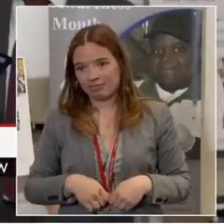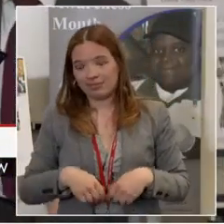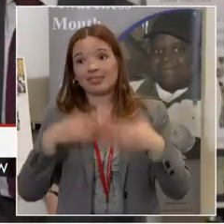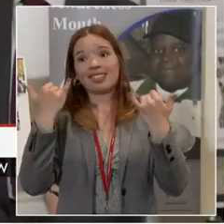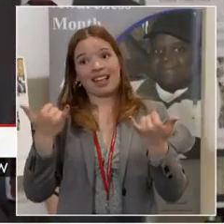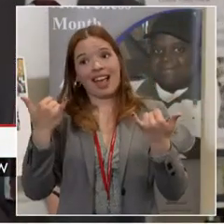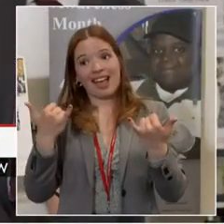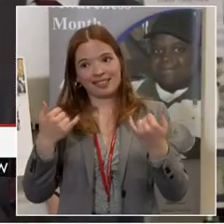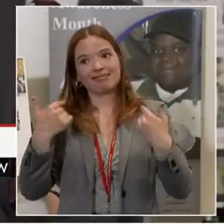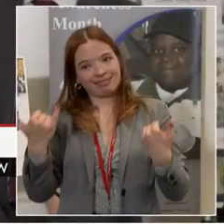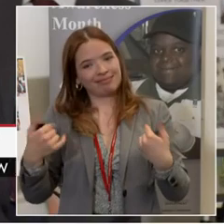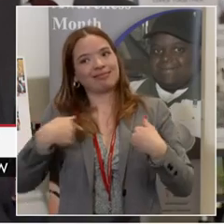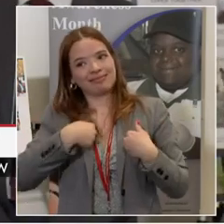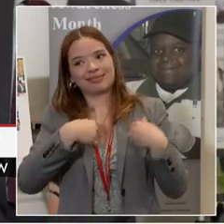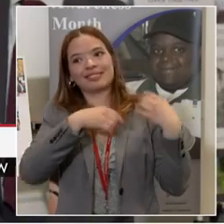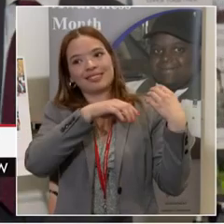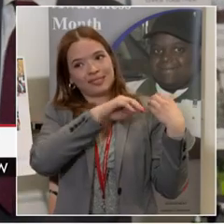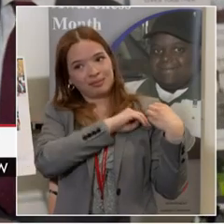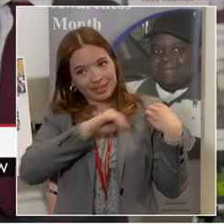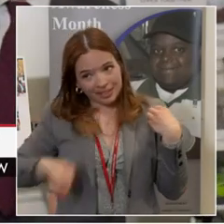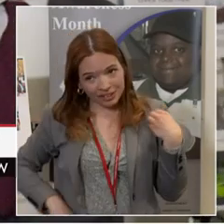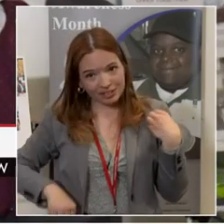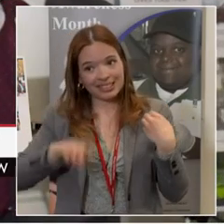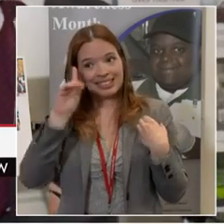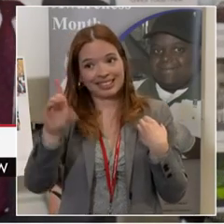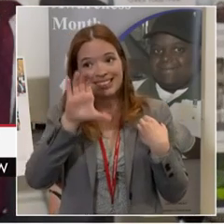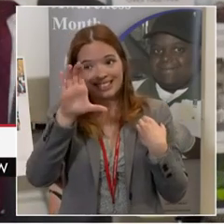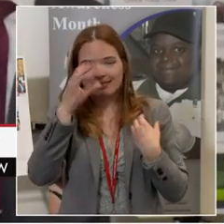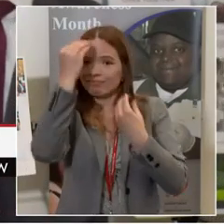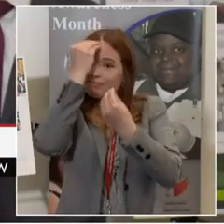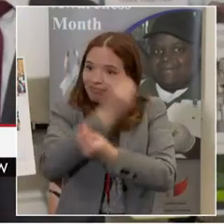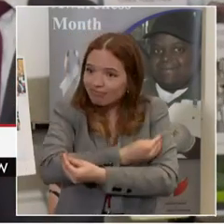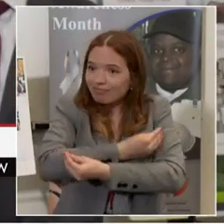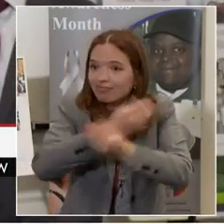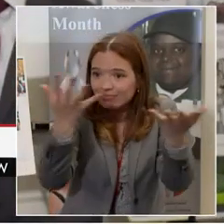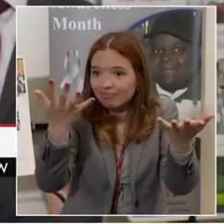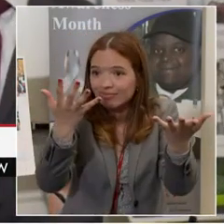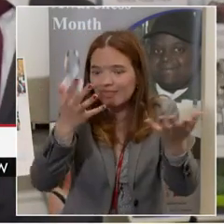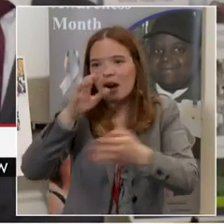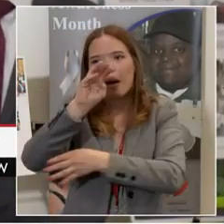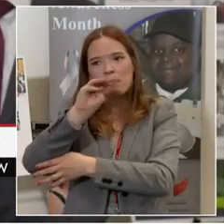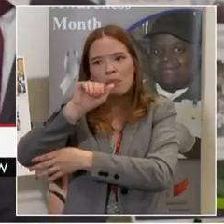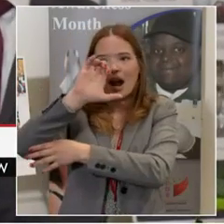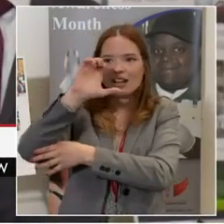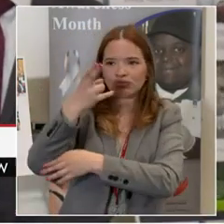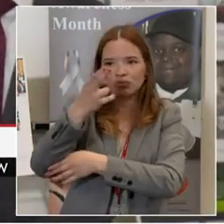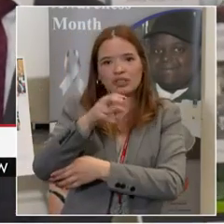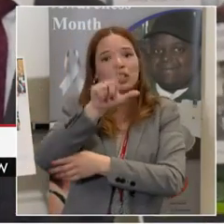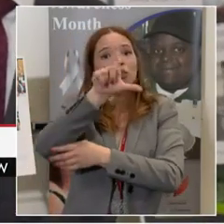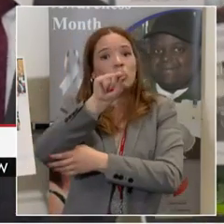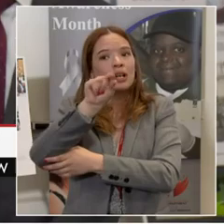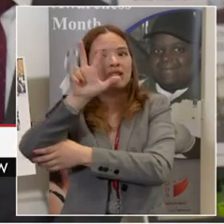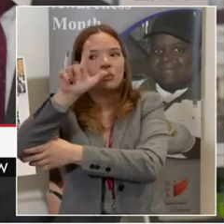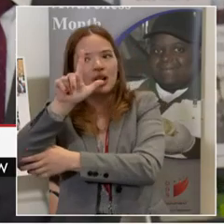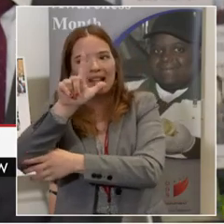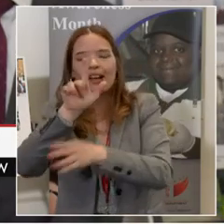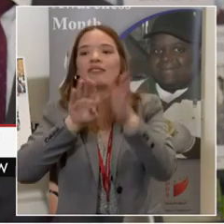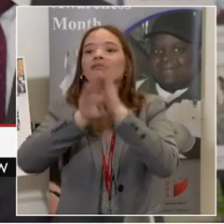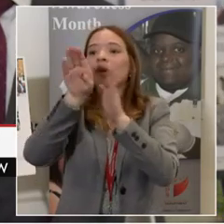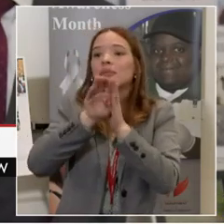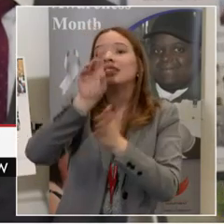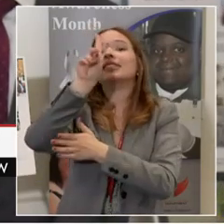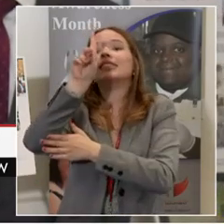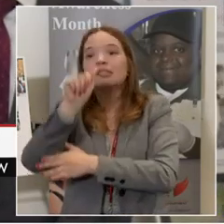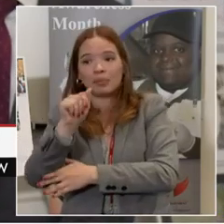Mayor of Washington, D.C., do hereby proclaim March 2023 Developmental